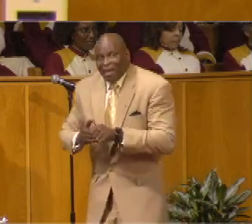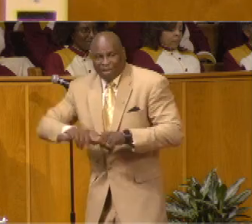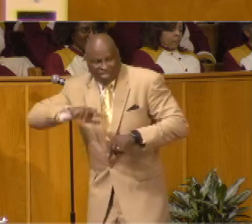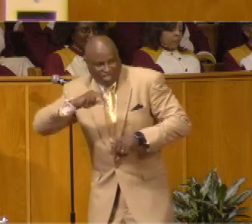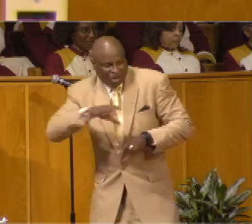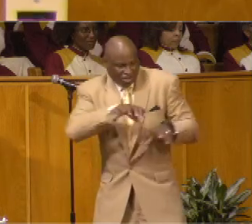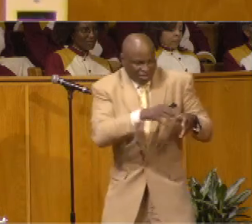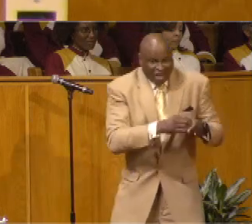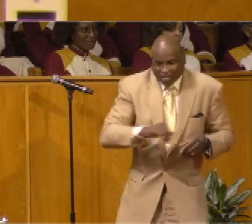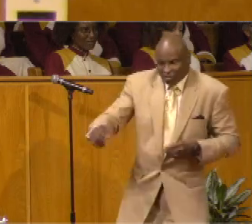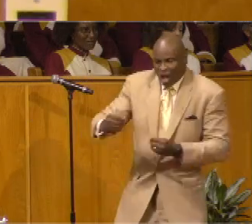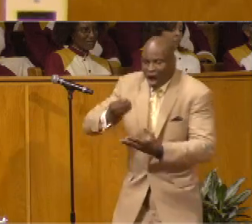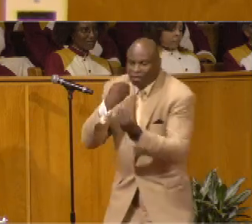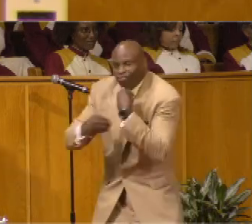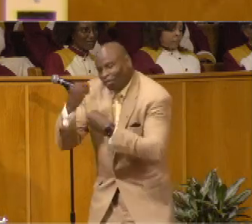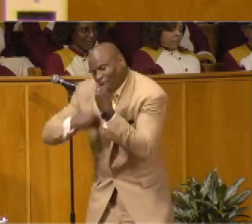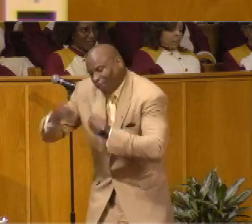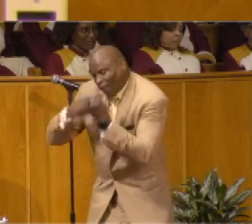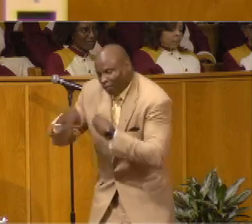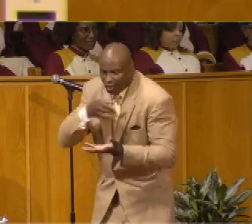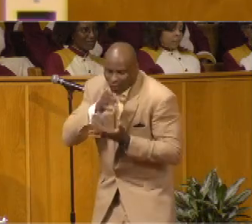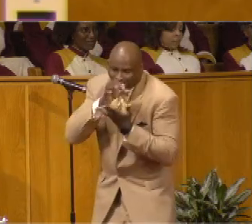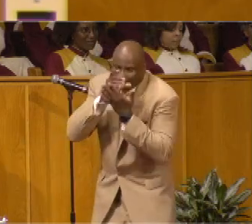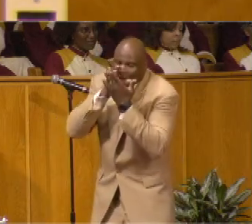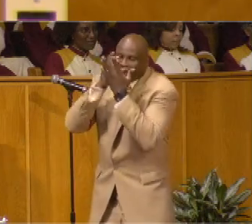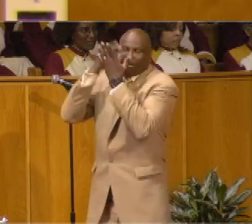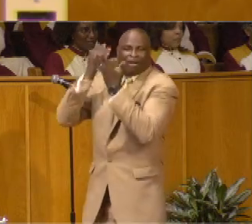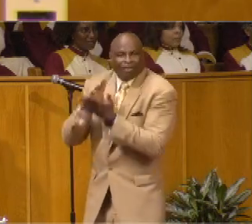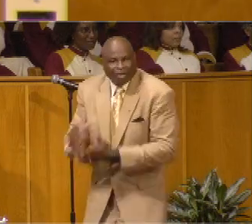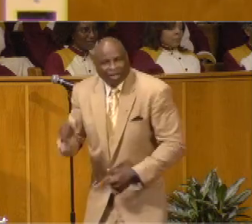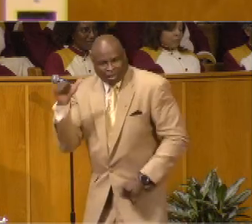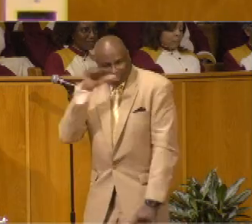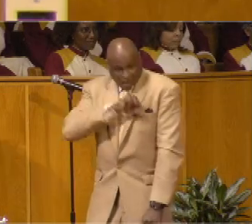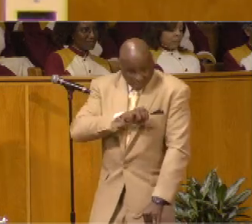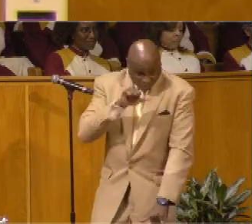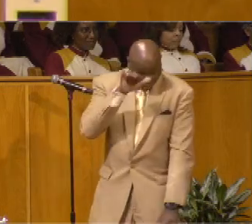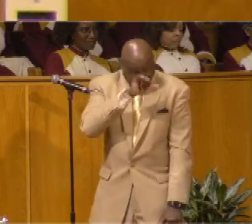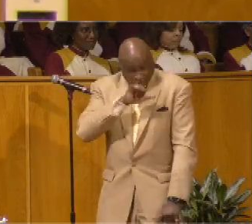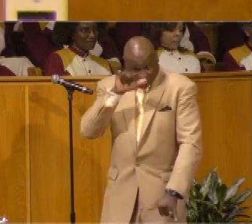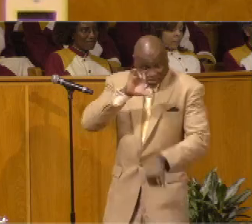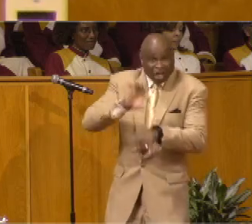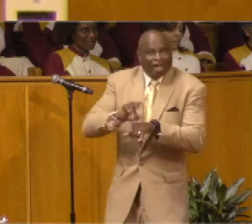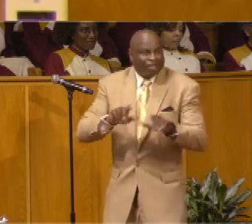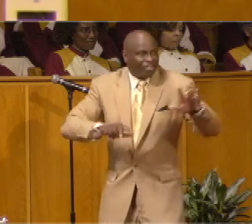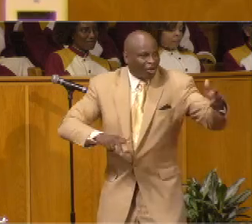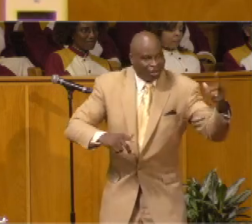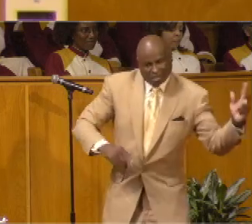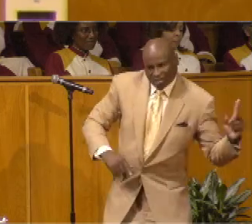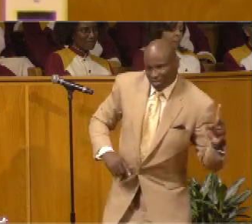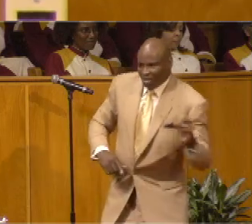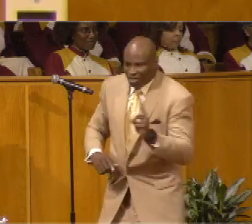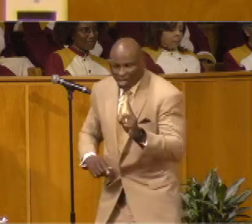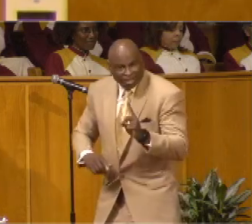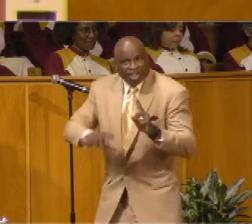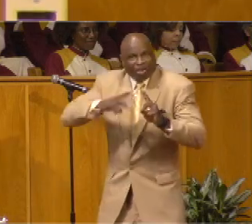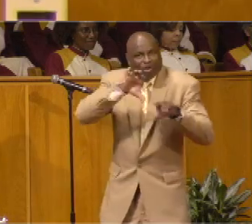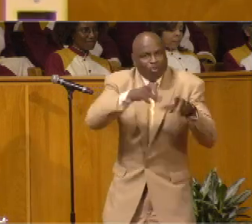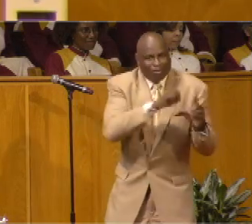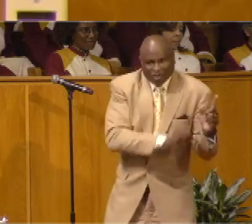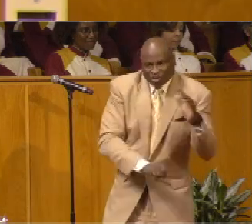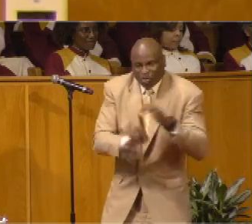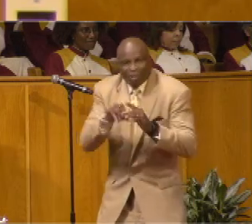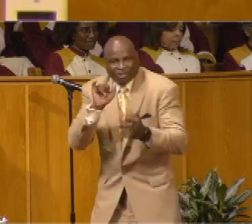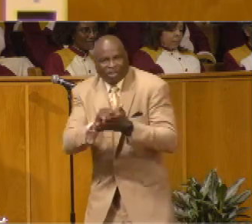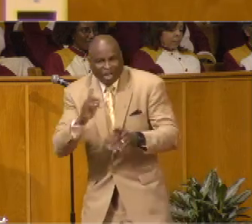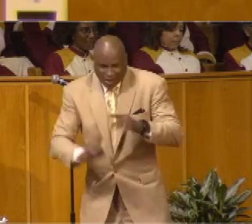shift, and they would eat everything and drink everything, and they were drunk in church before the third shift got off. And by the time the third shift, blue